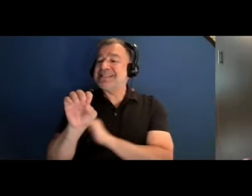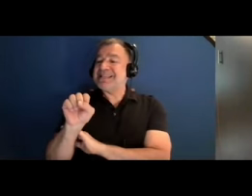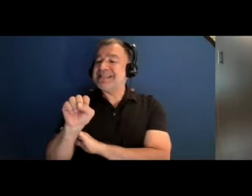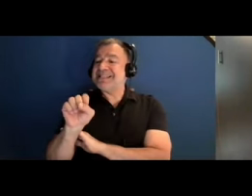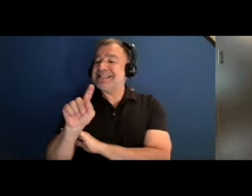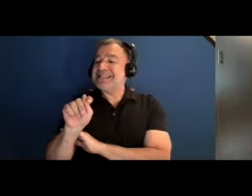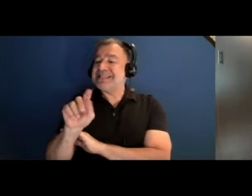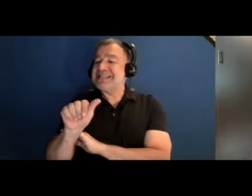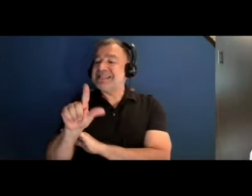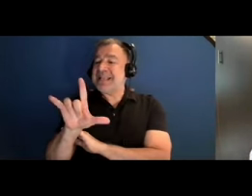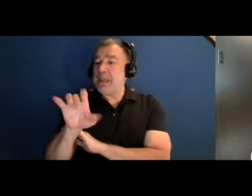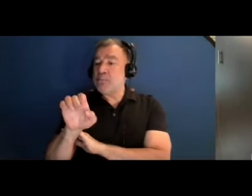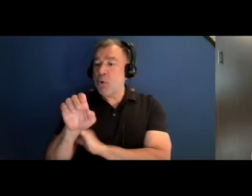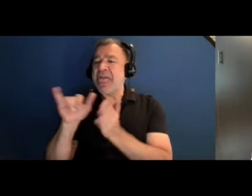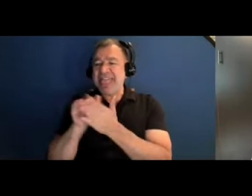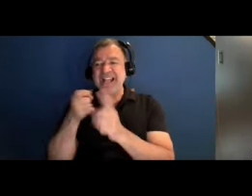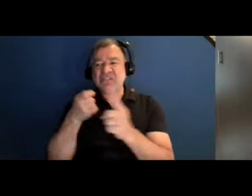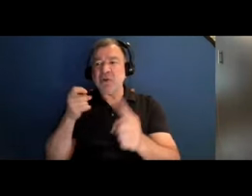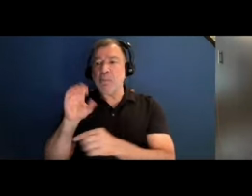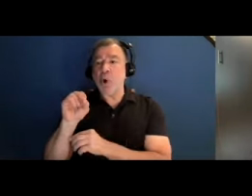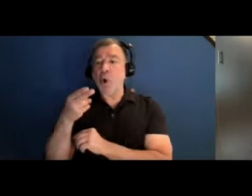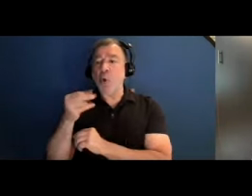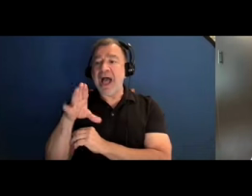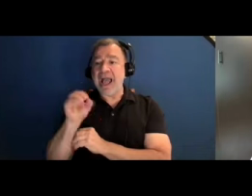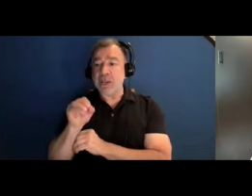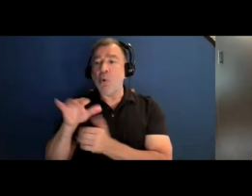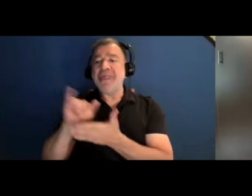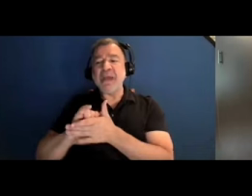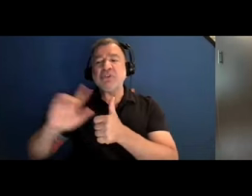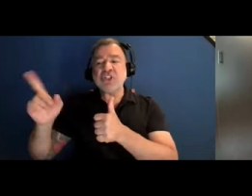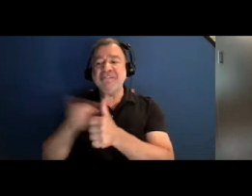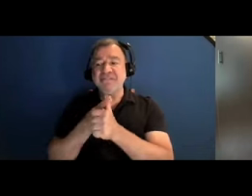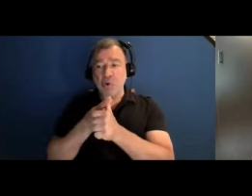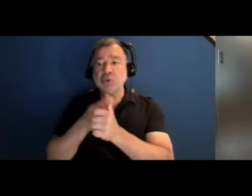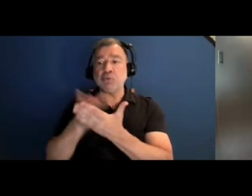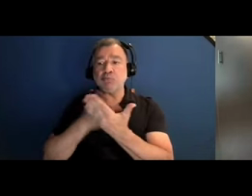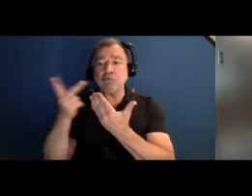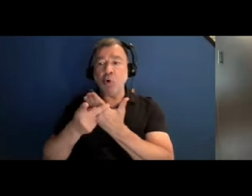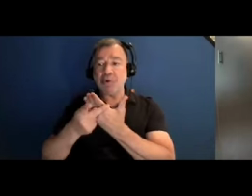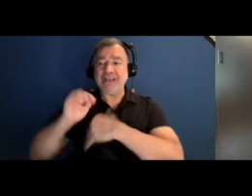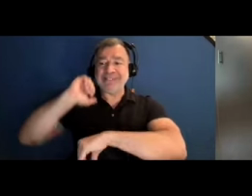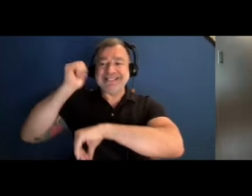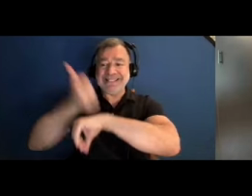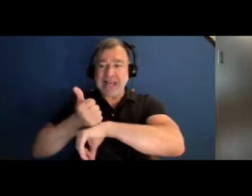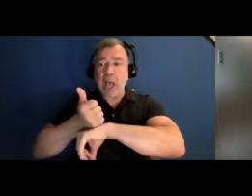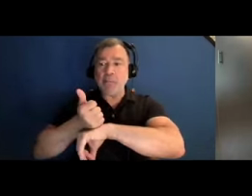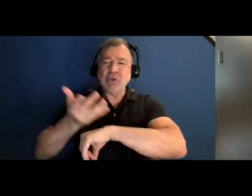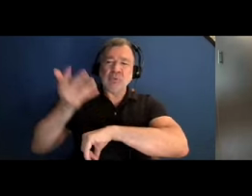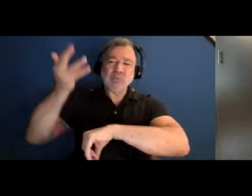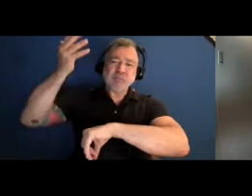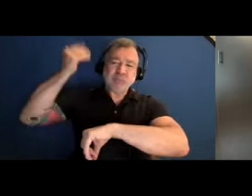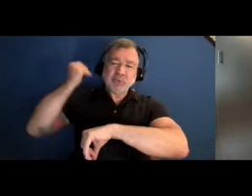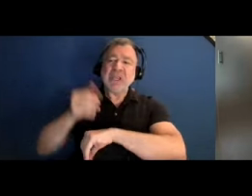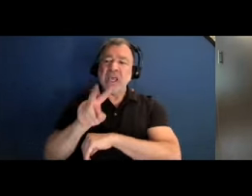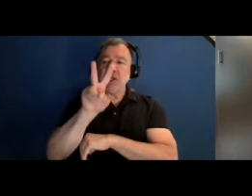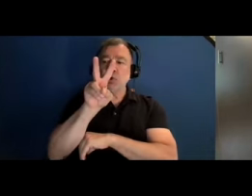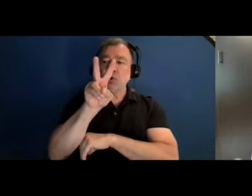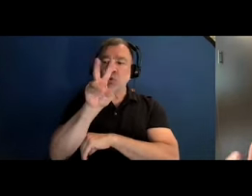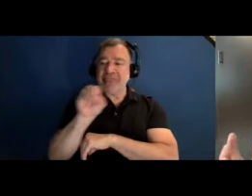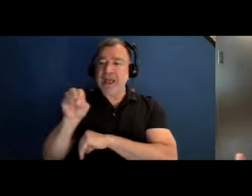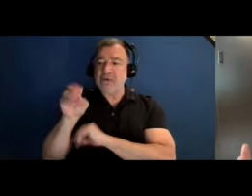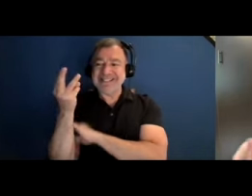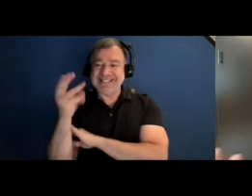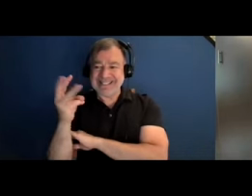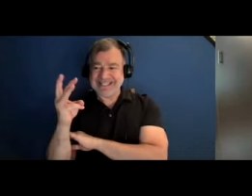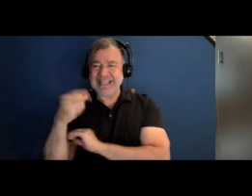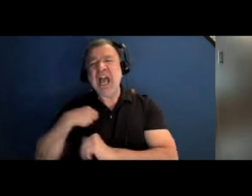savings program. It was the first ABLE savings program to launch nationally back in 2016. I'm just using them